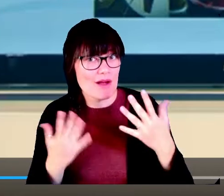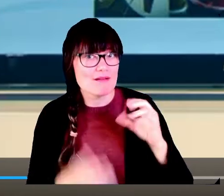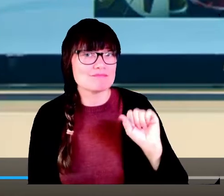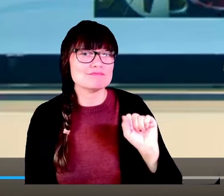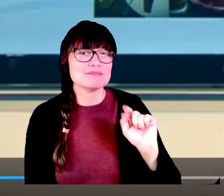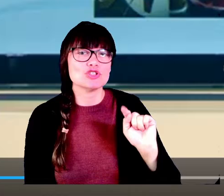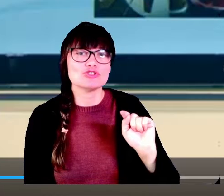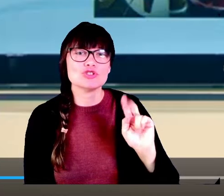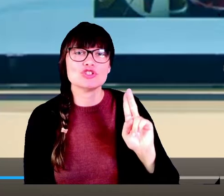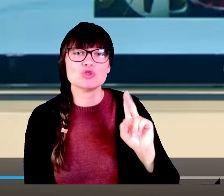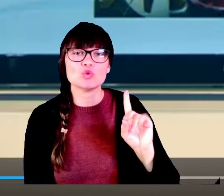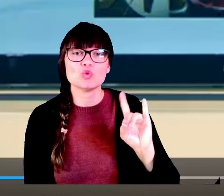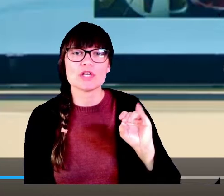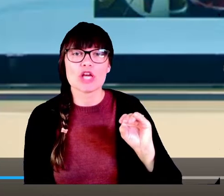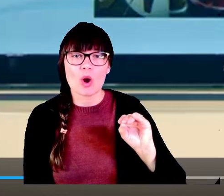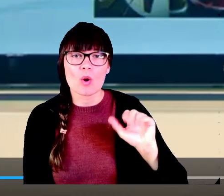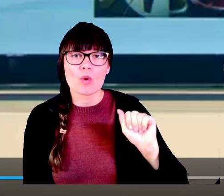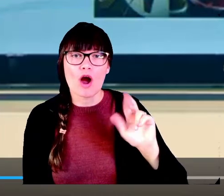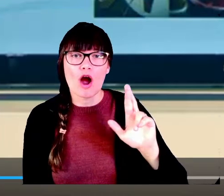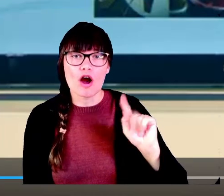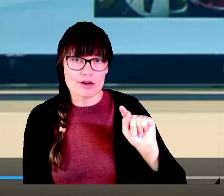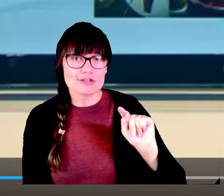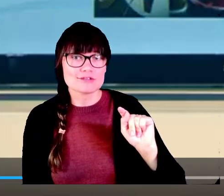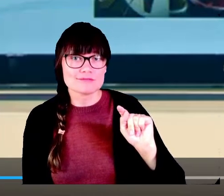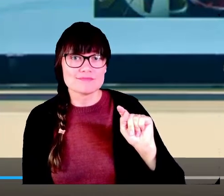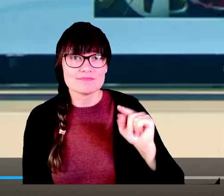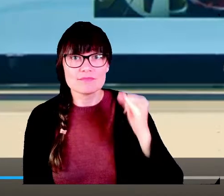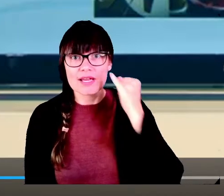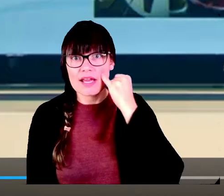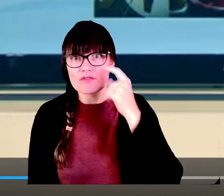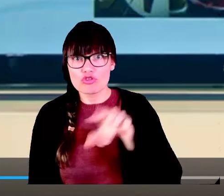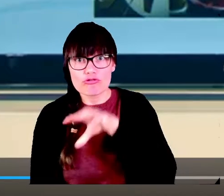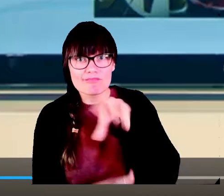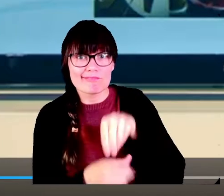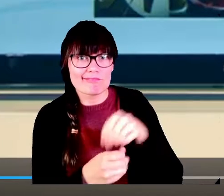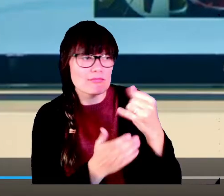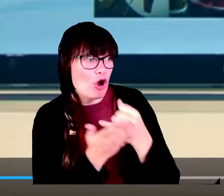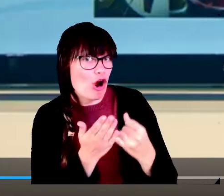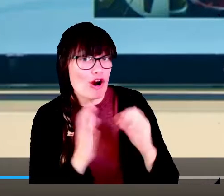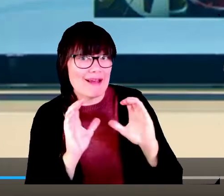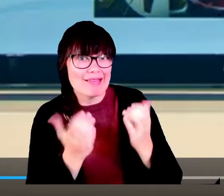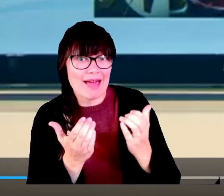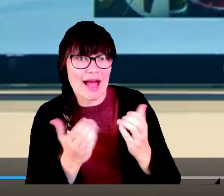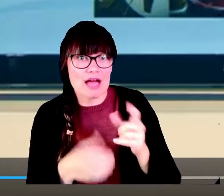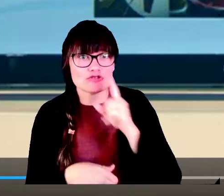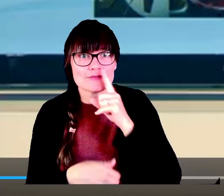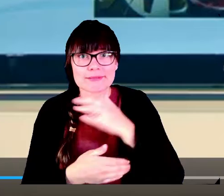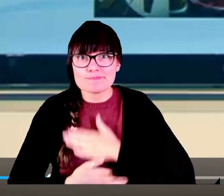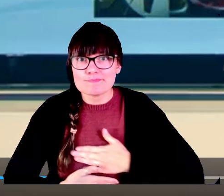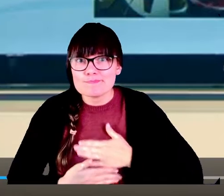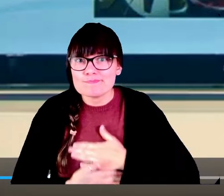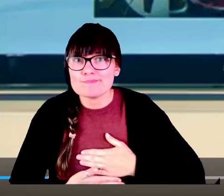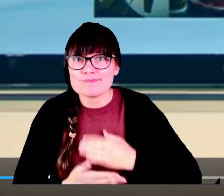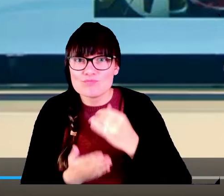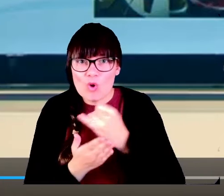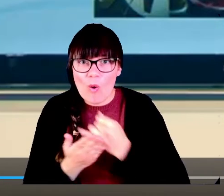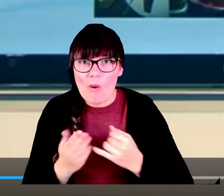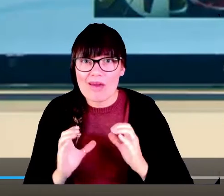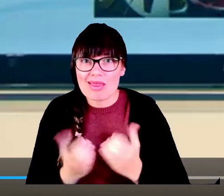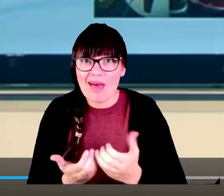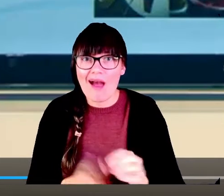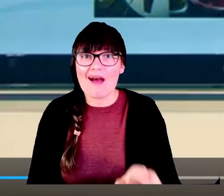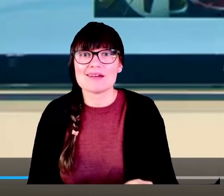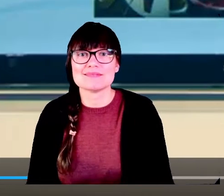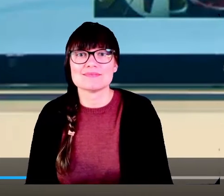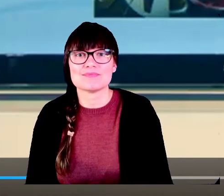if you're involved in your school in some sort of an art class, or you really enjoy art class and creating things